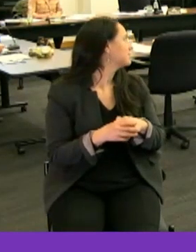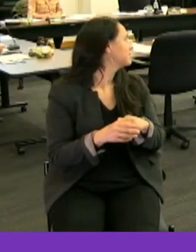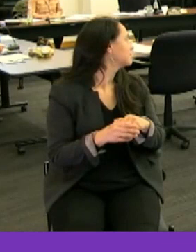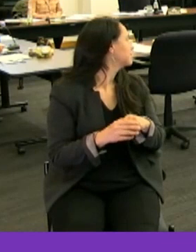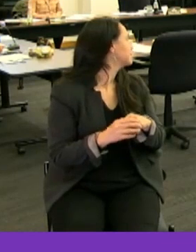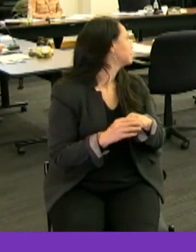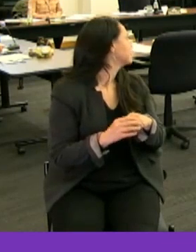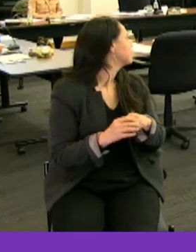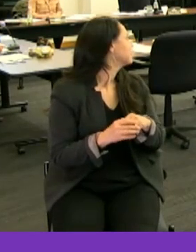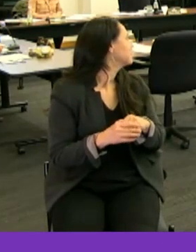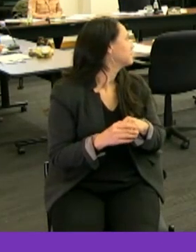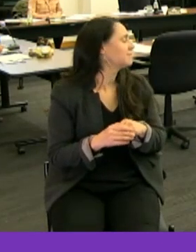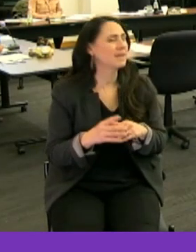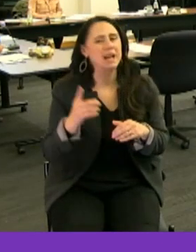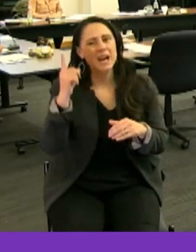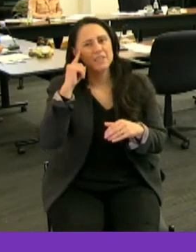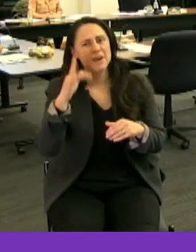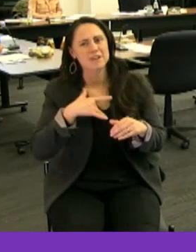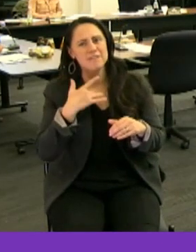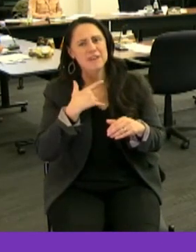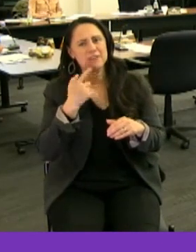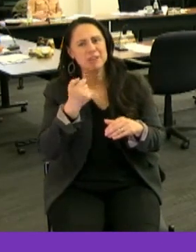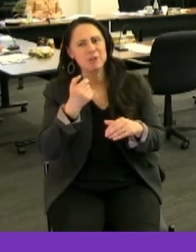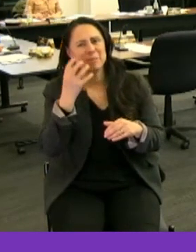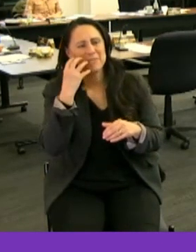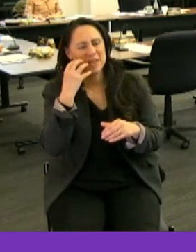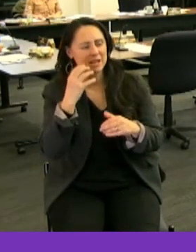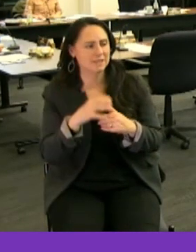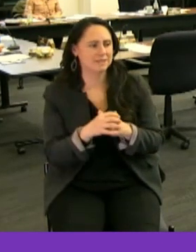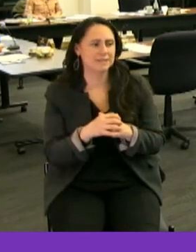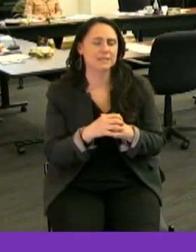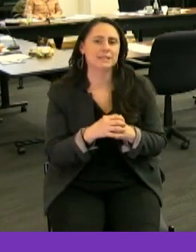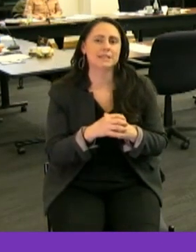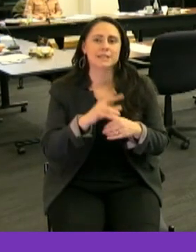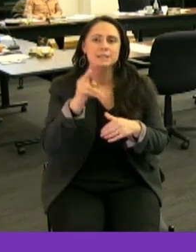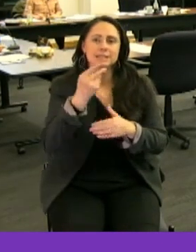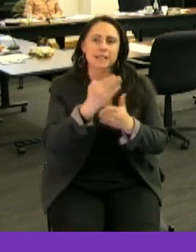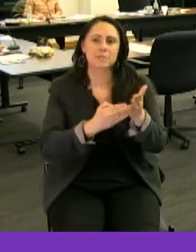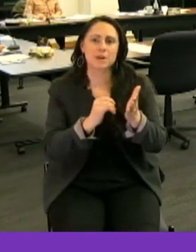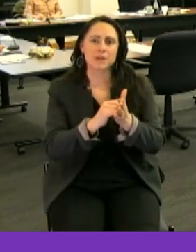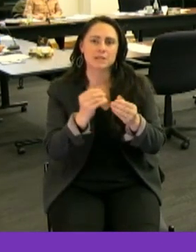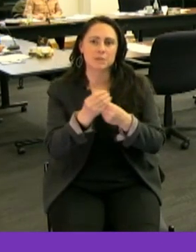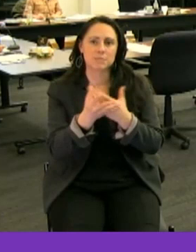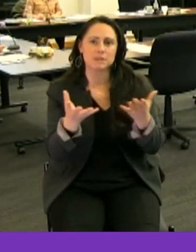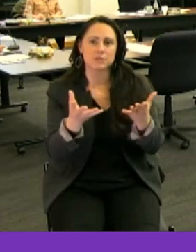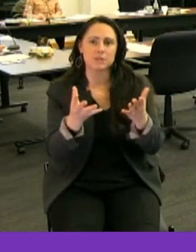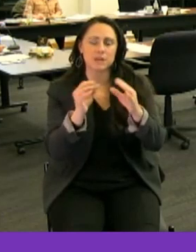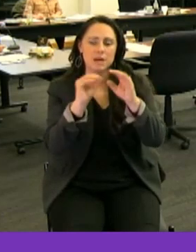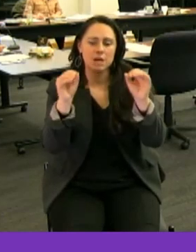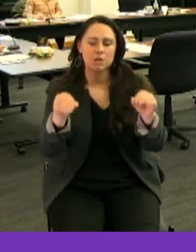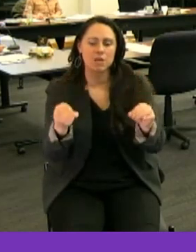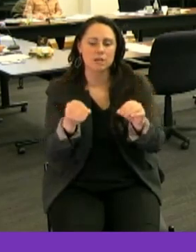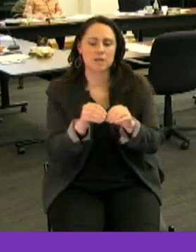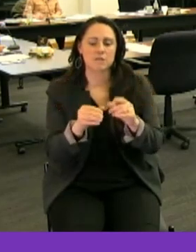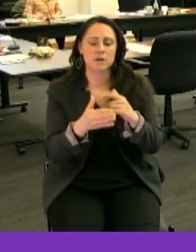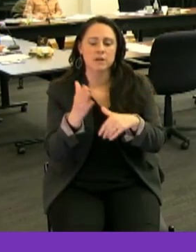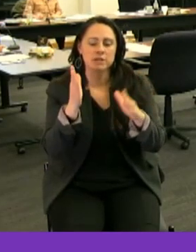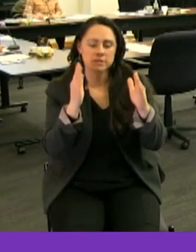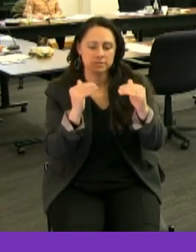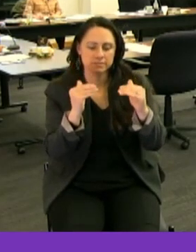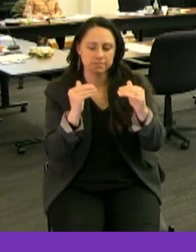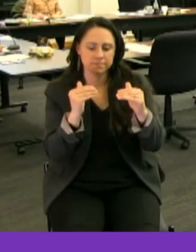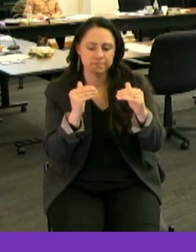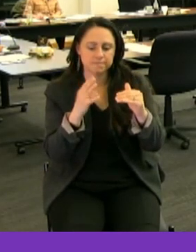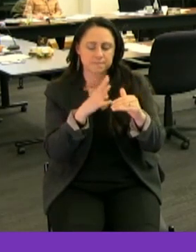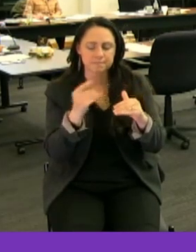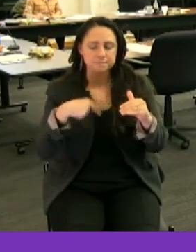I thought that felt a little thick. I know. So the second part that's being passed around is an outline of what to expect,